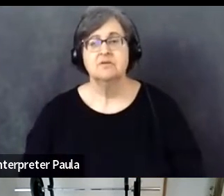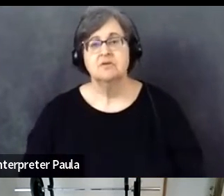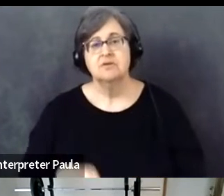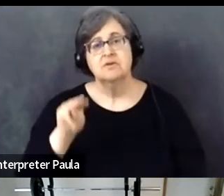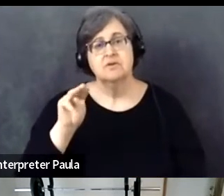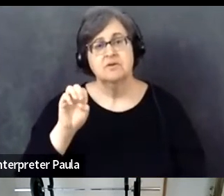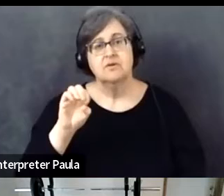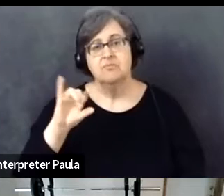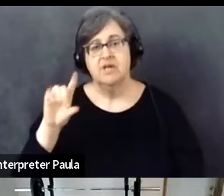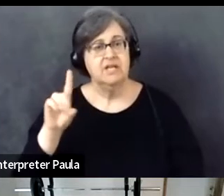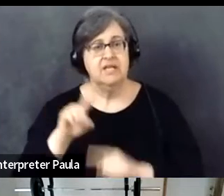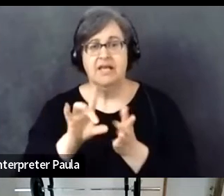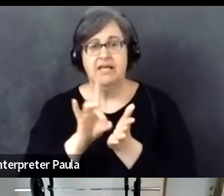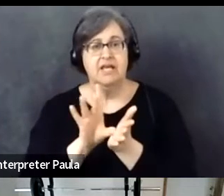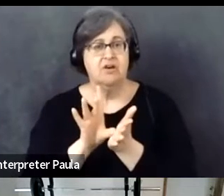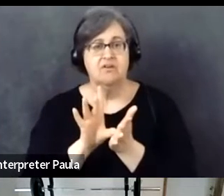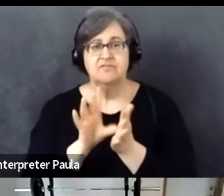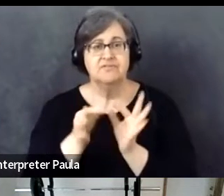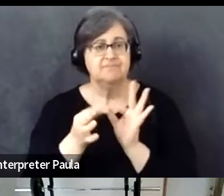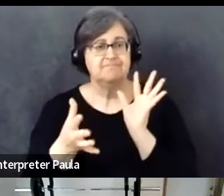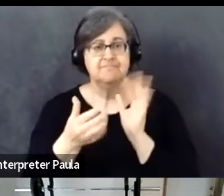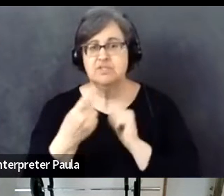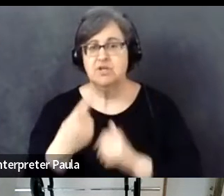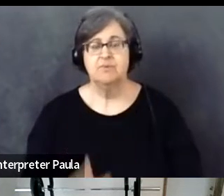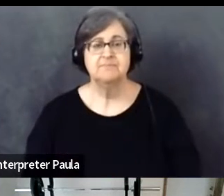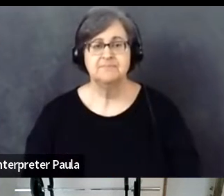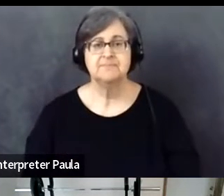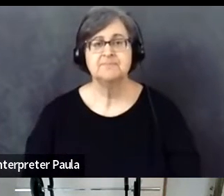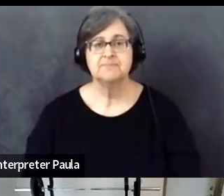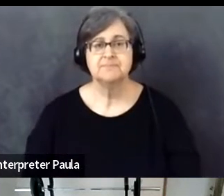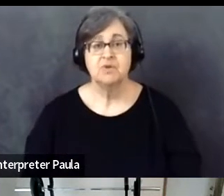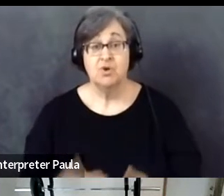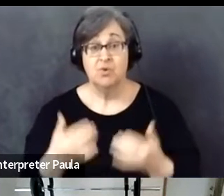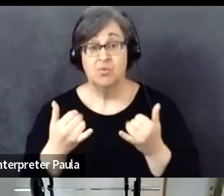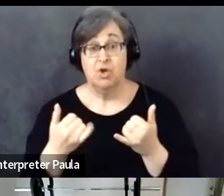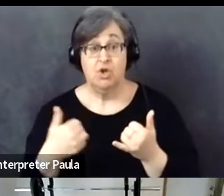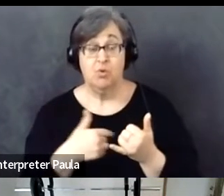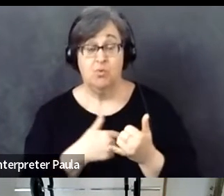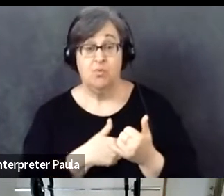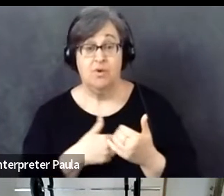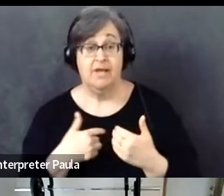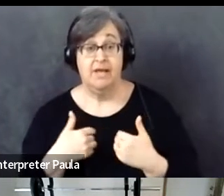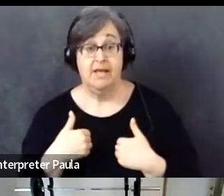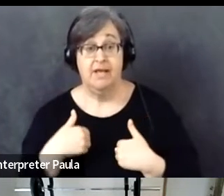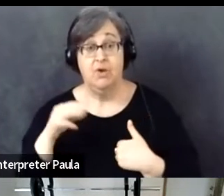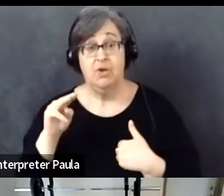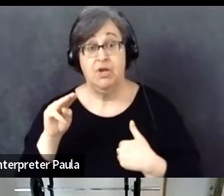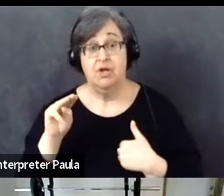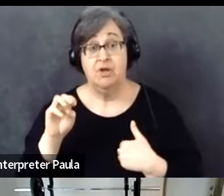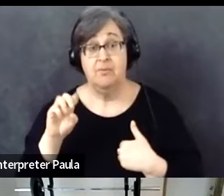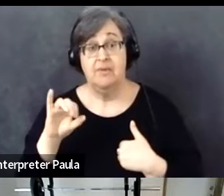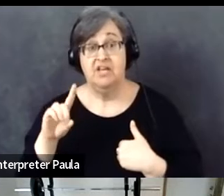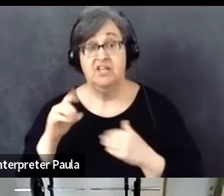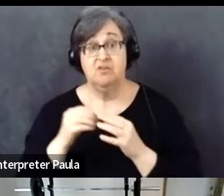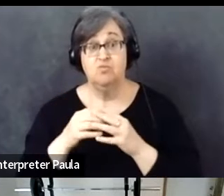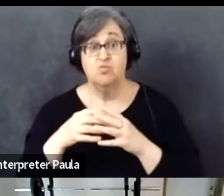Medicaid can't kick anyone off. And so right now it looks like Medicaid has grown a